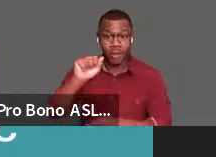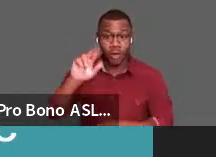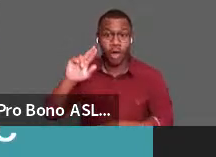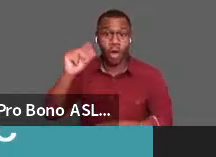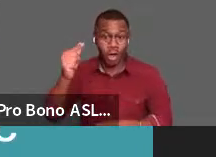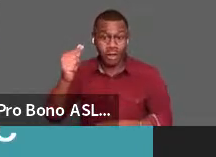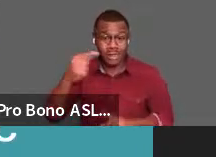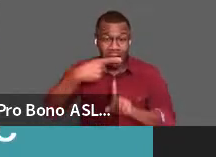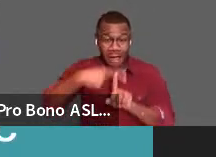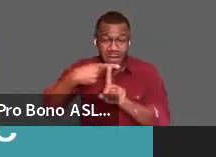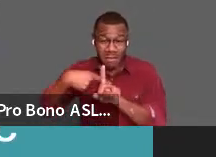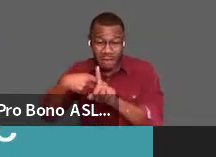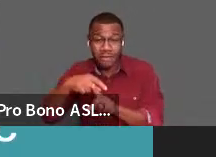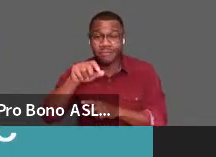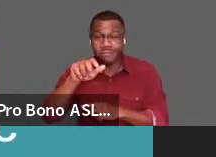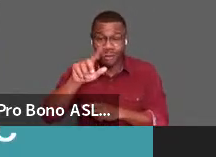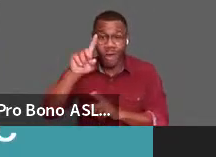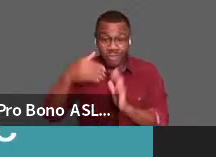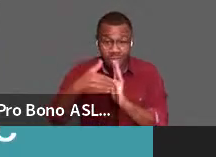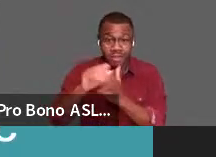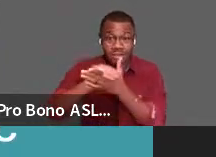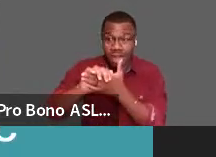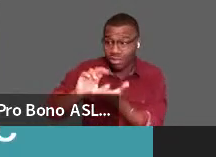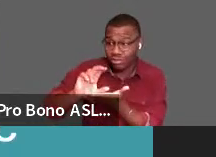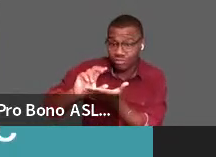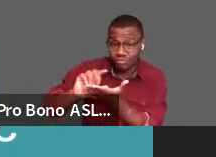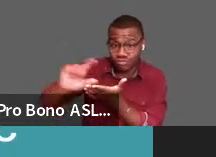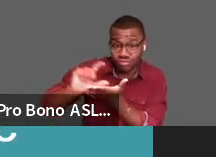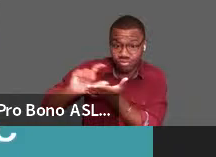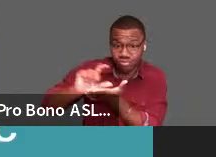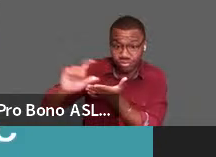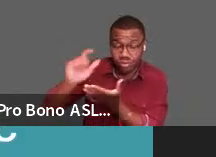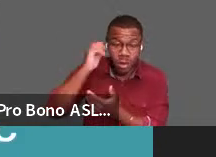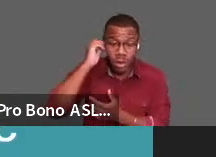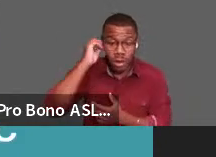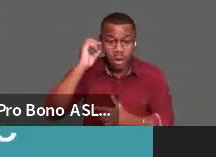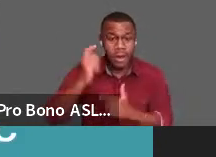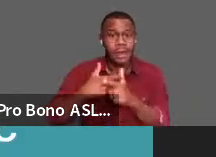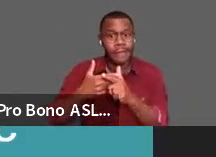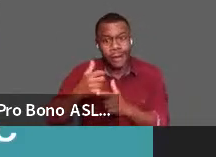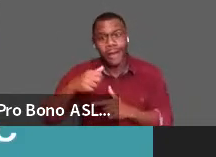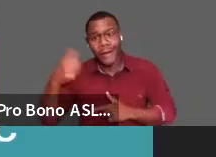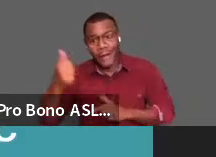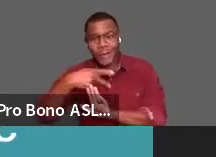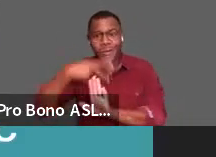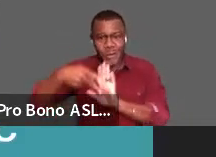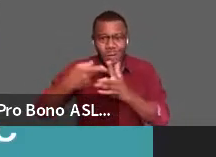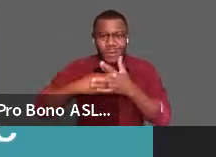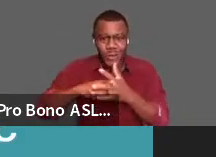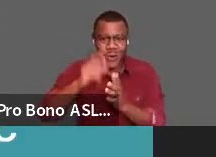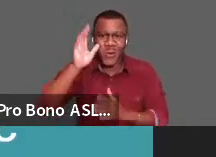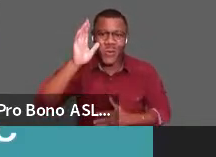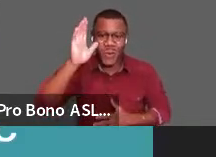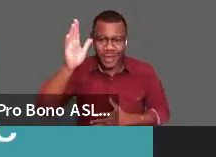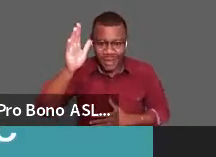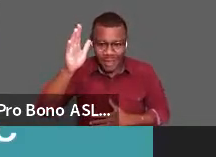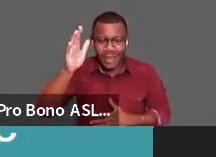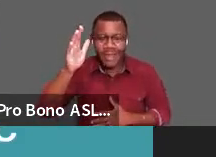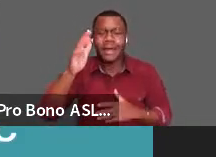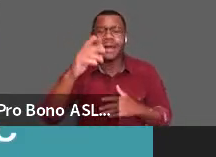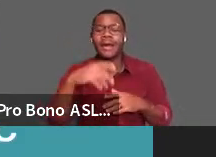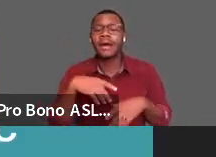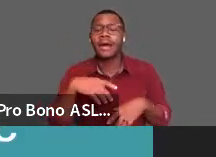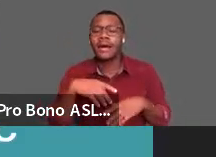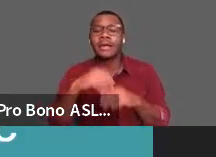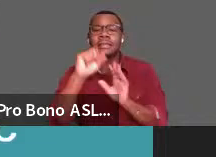$1,000 a month. And then really proud that we're going to be expanding this to a third guaranteed income program, which we've applied to the state for matching